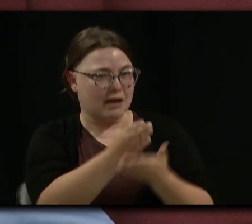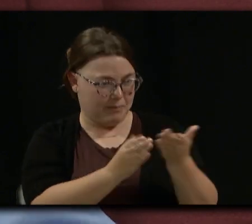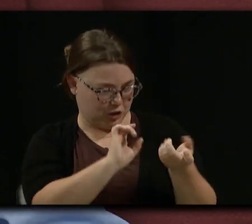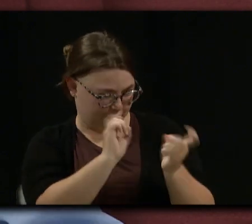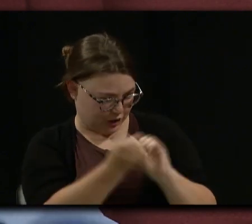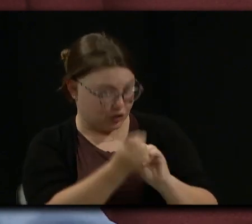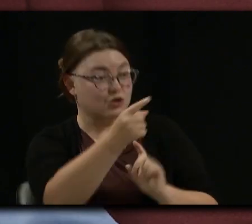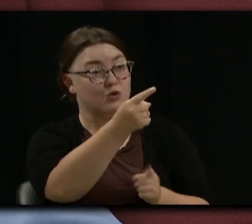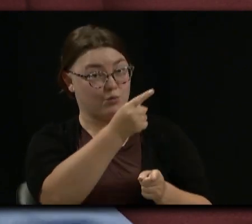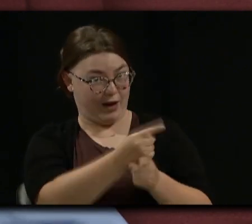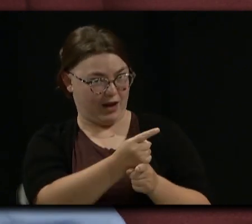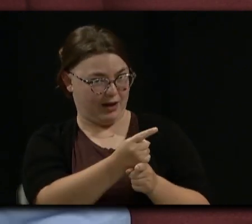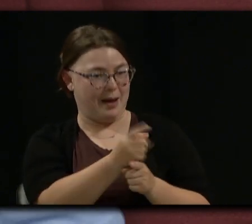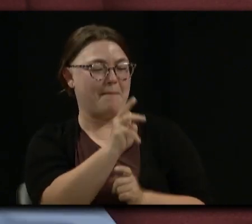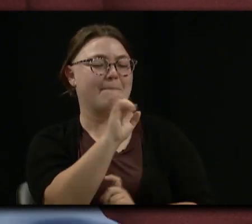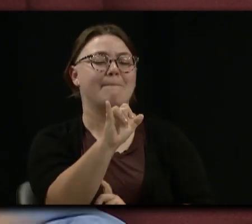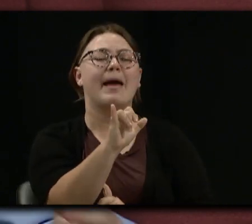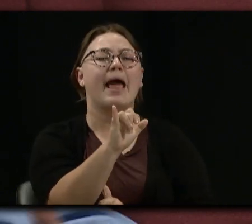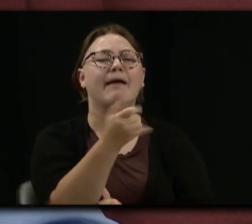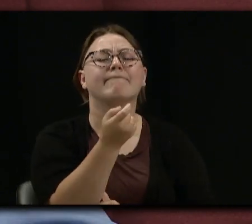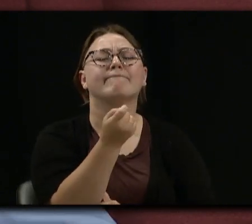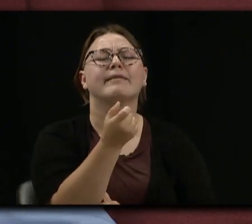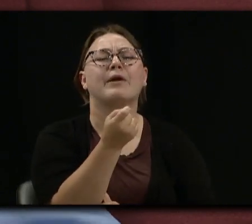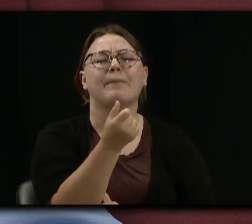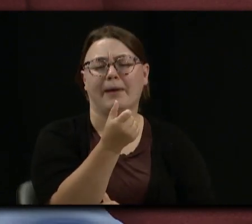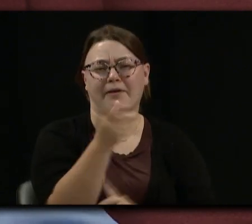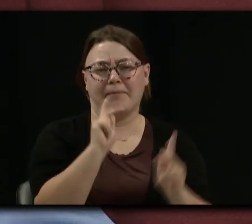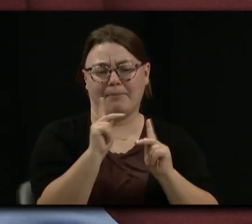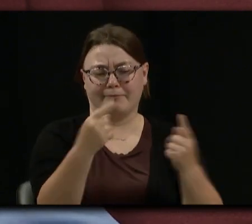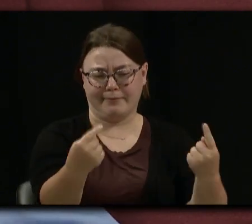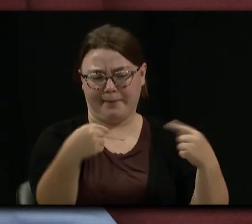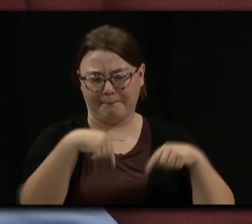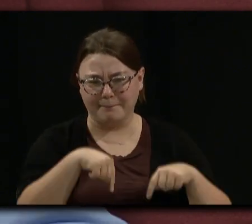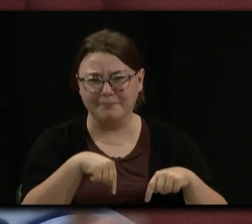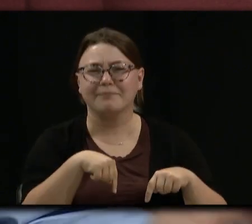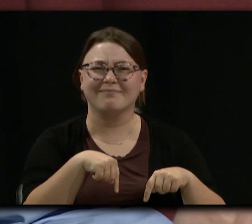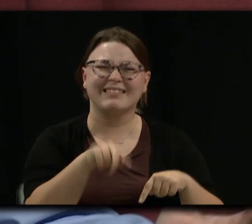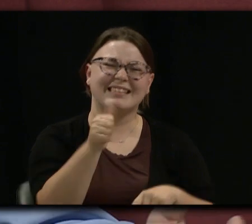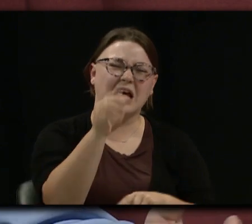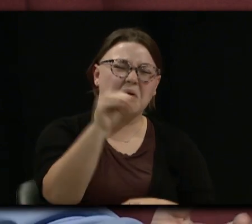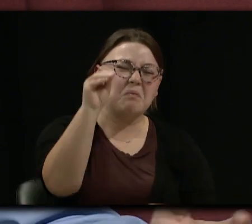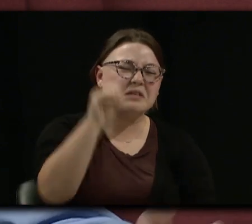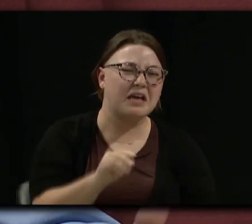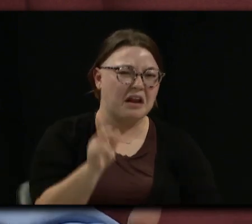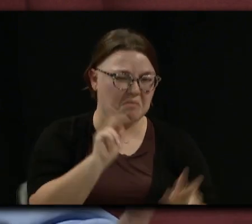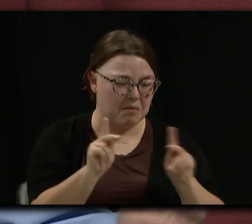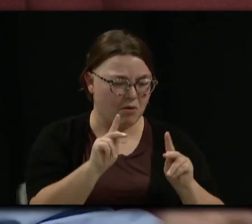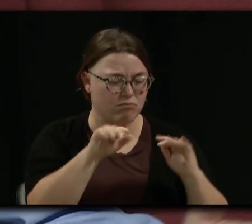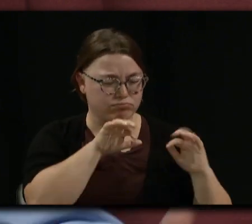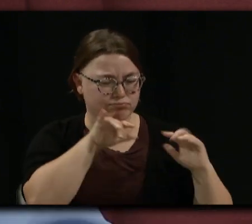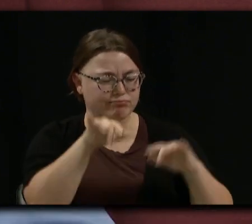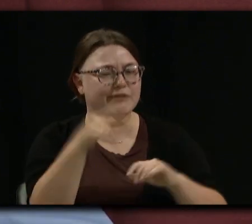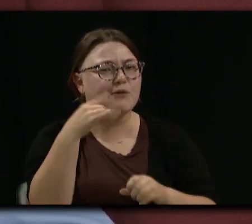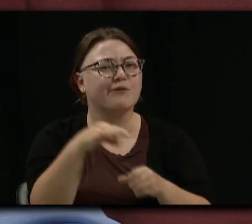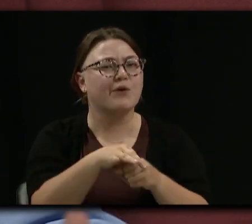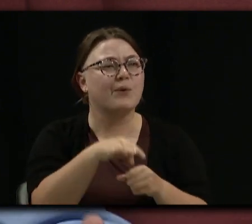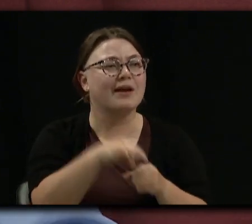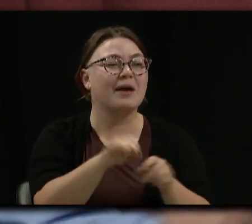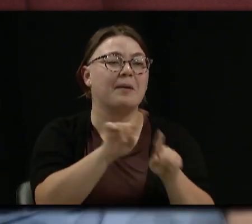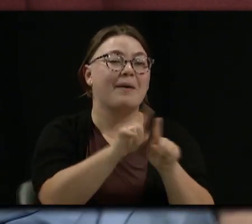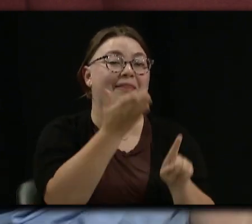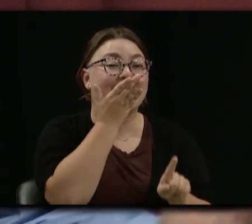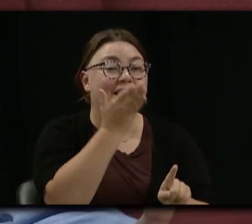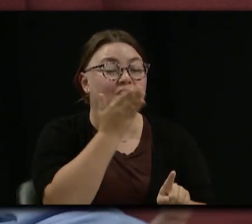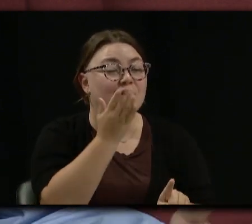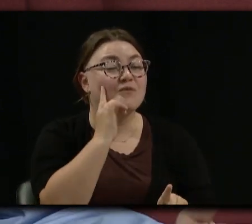have a small turnout, just a little over 10%. But we, thanks to the voters, not only in Montgomery County, around the